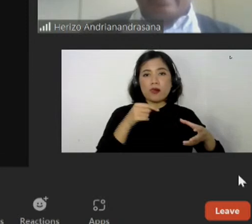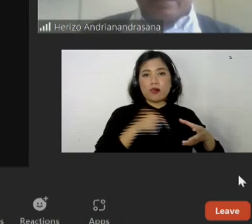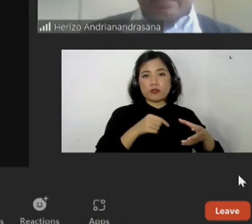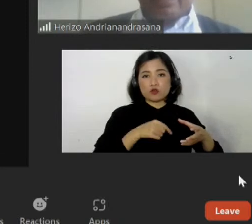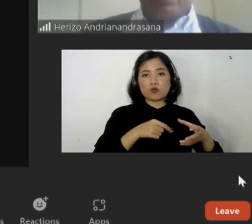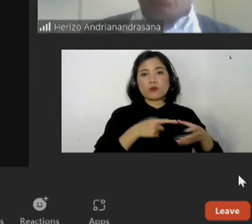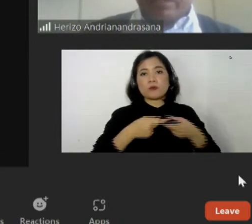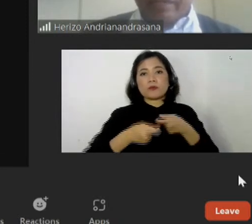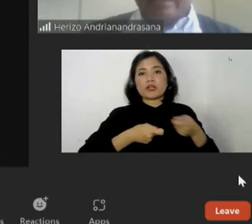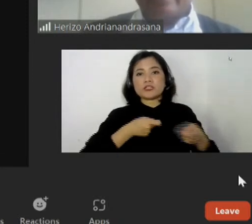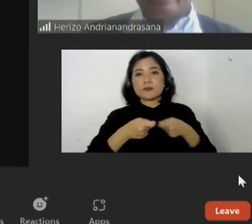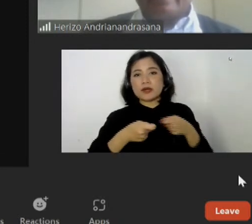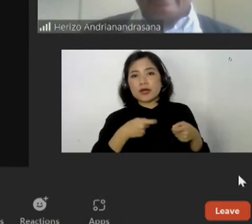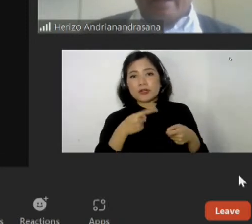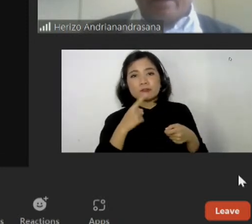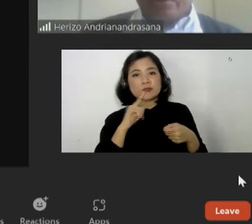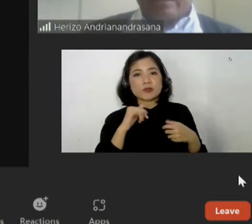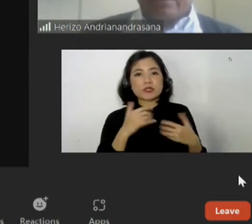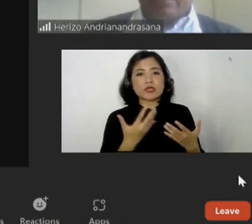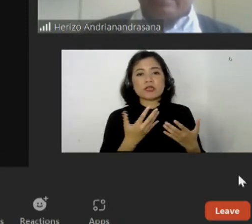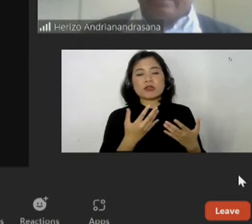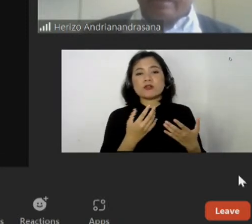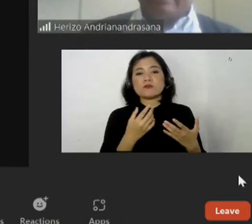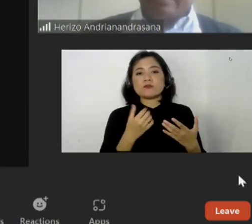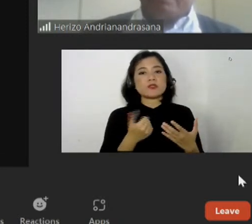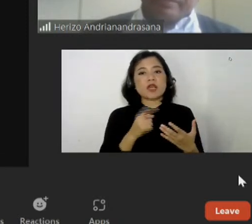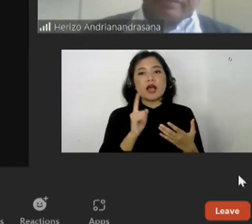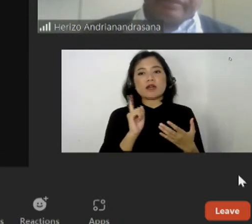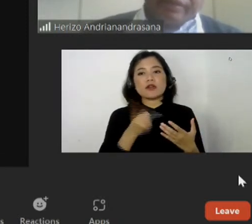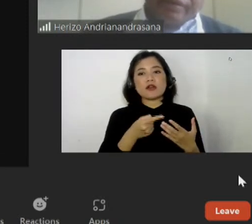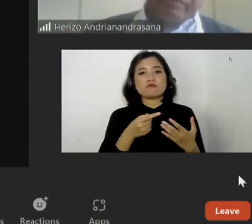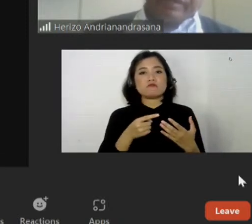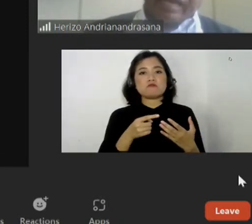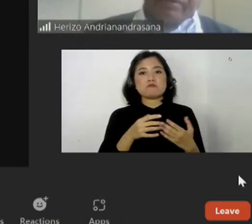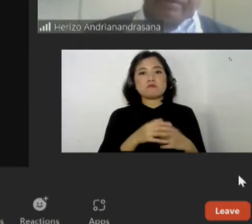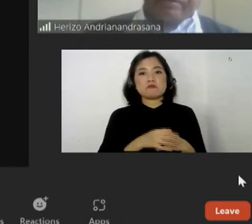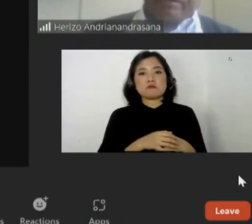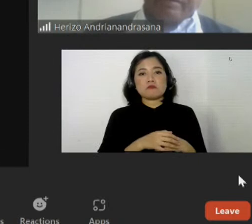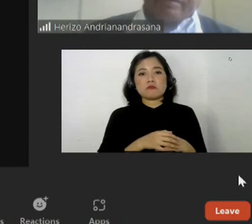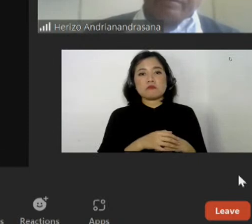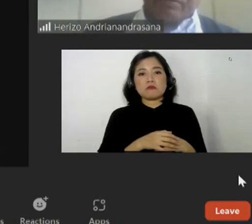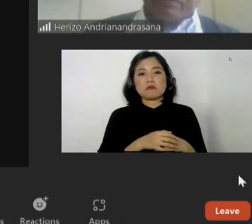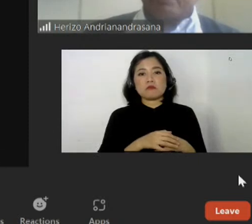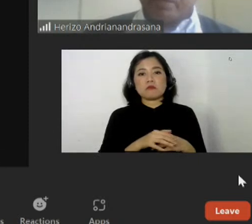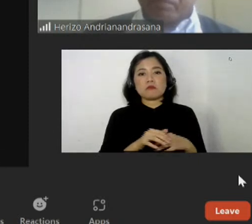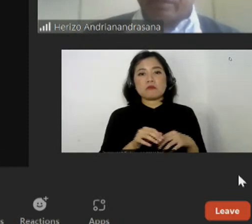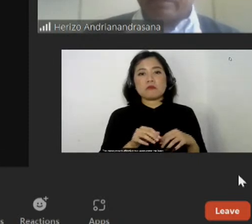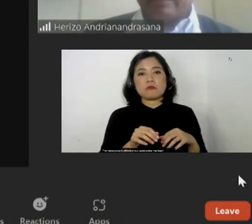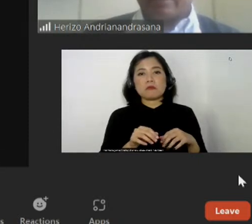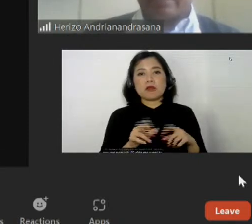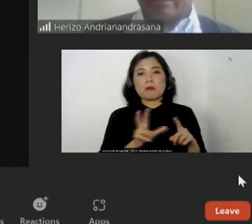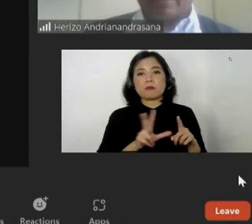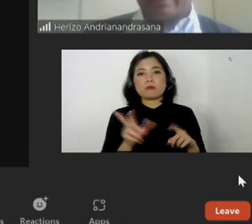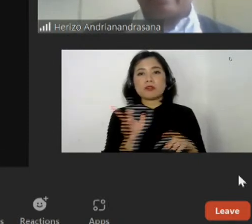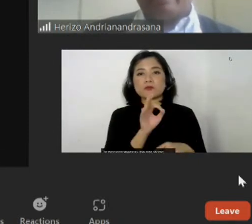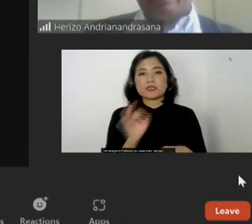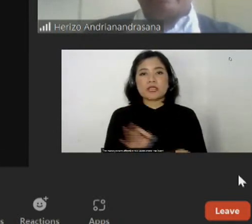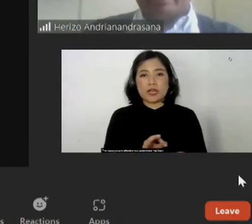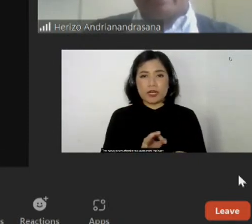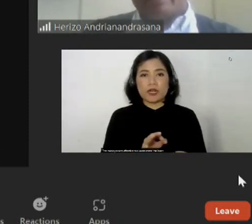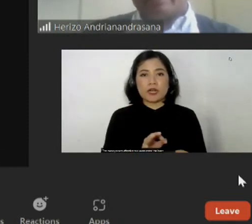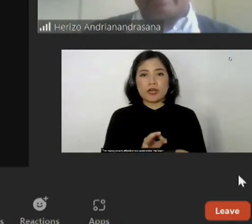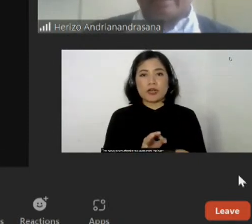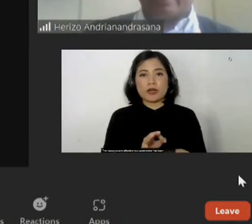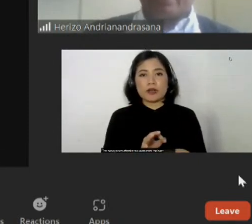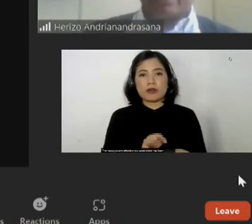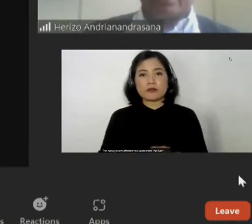effectiveness assessment has been conducted across only 18% of the area covered by protected areas. In fact, I think